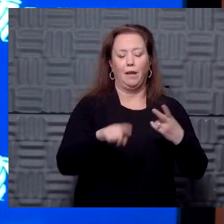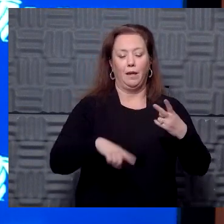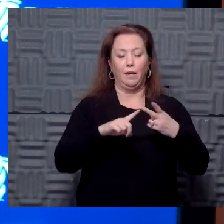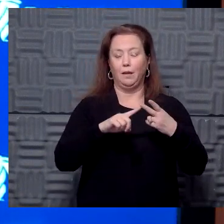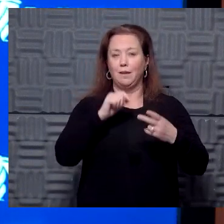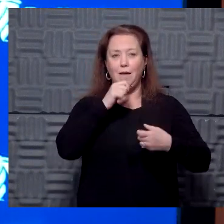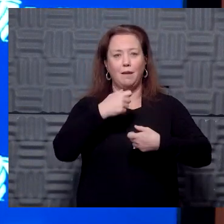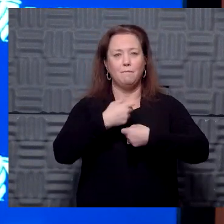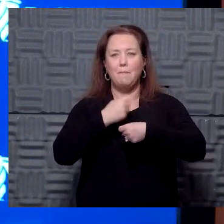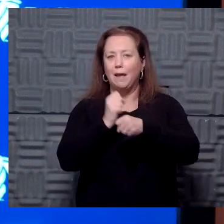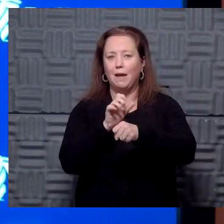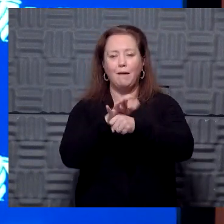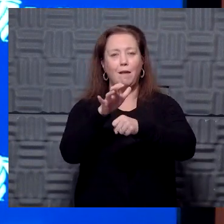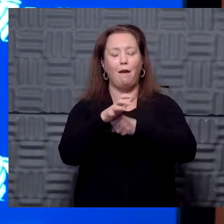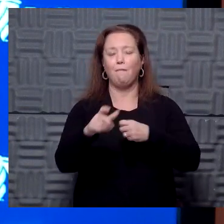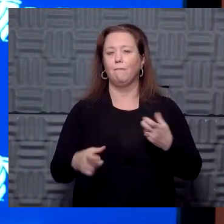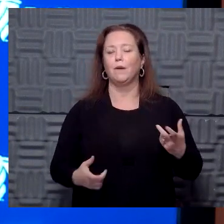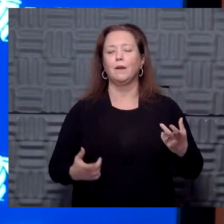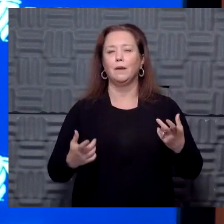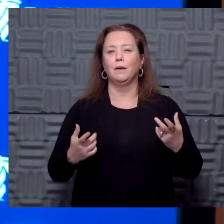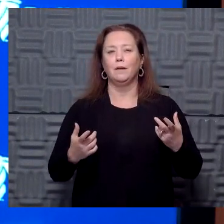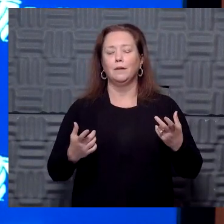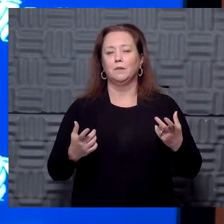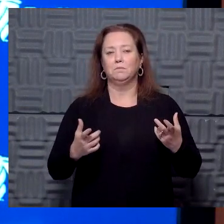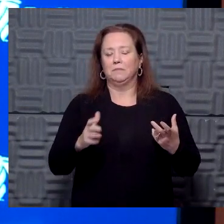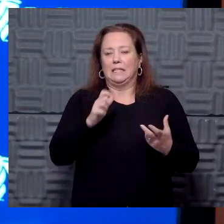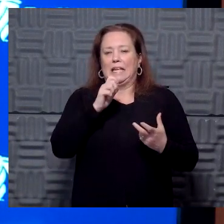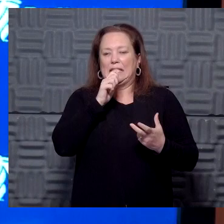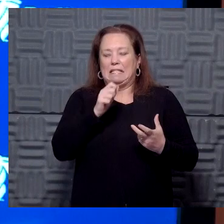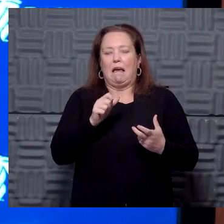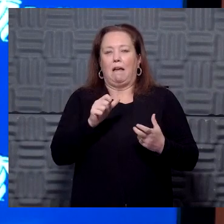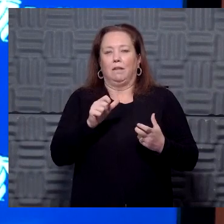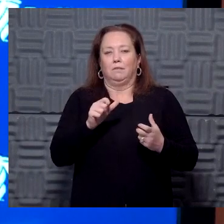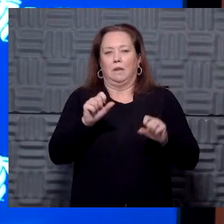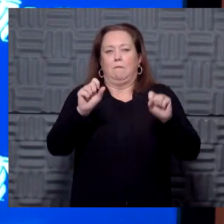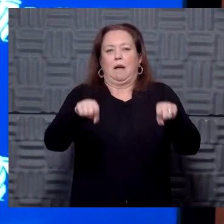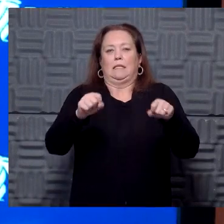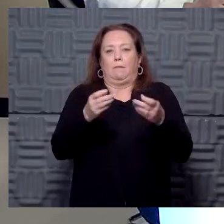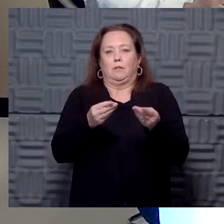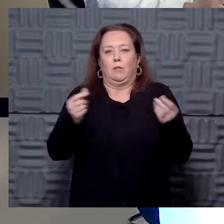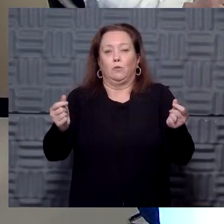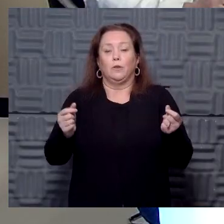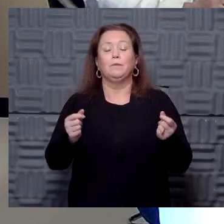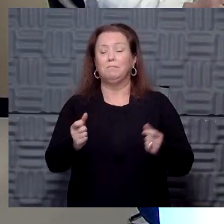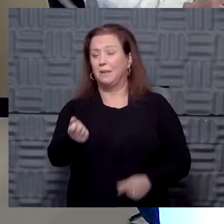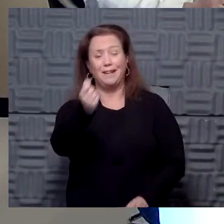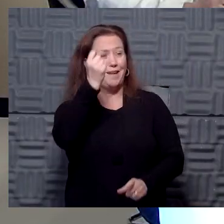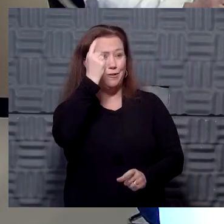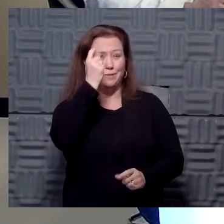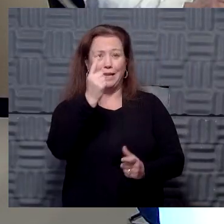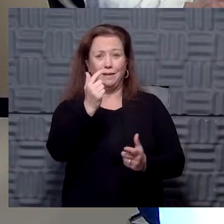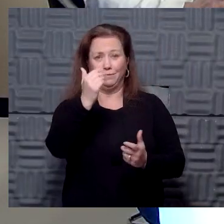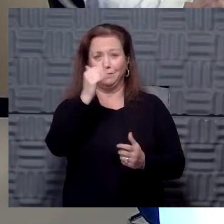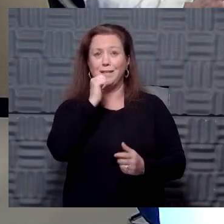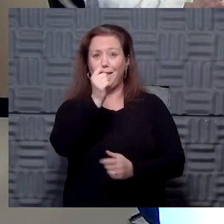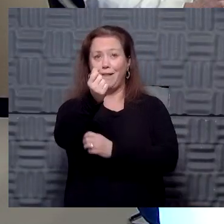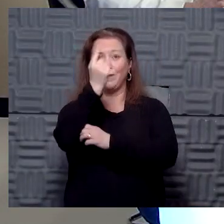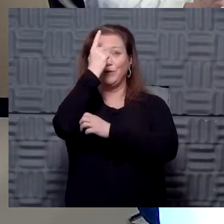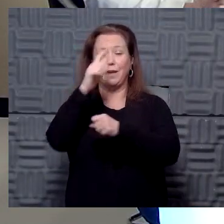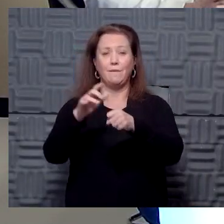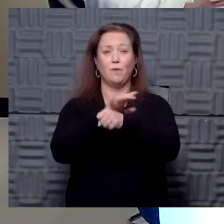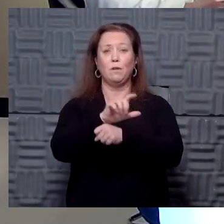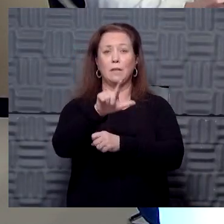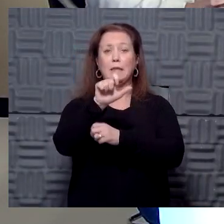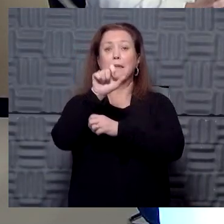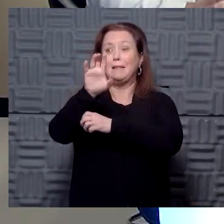enough cartridges, even if they were out there, it's not a feasible solution. And the lack of knowledge of how sensitive it is. What we do know is that in our